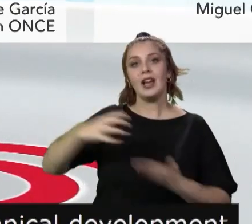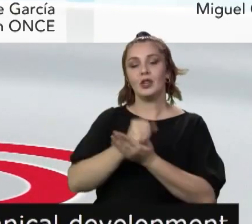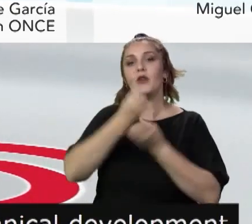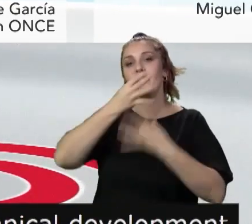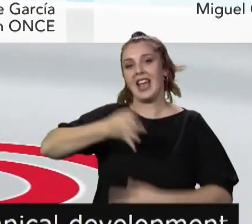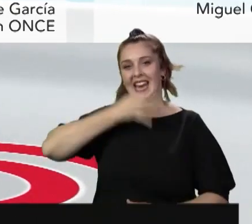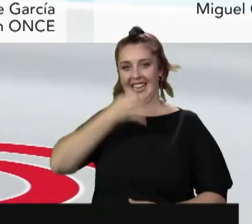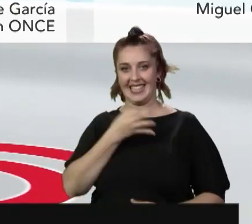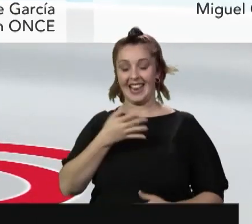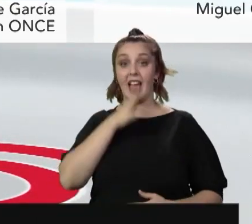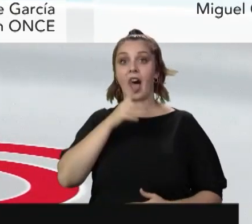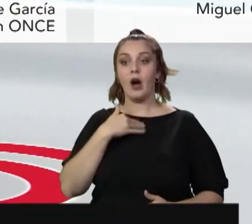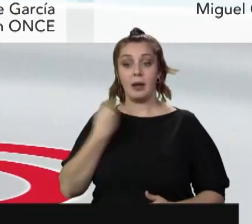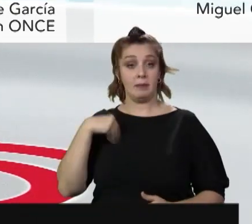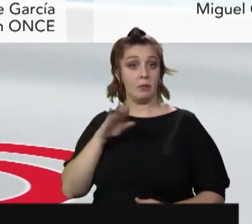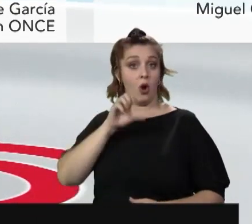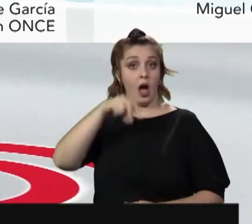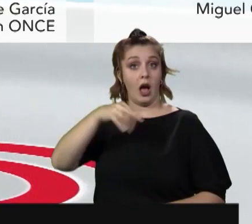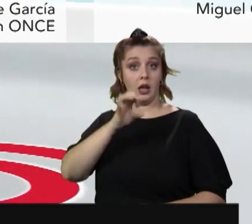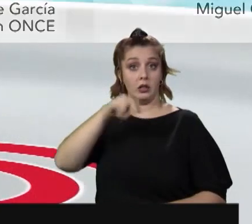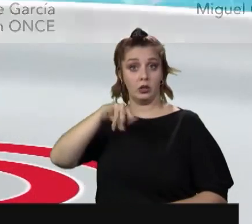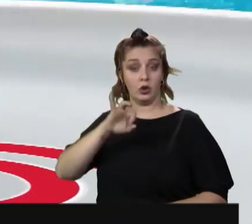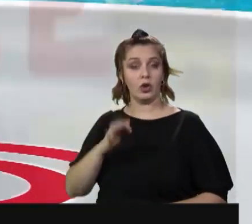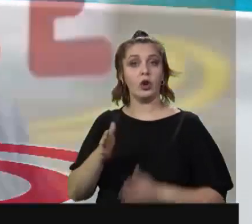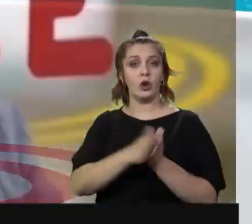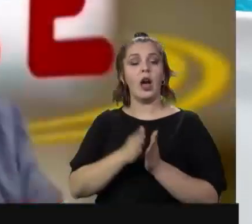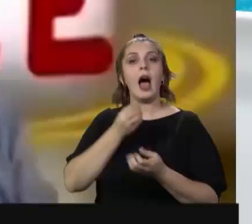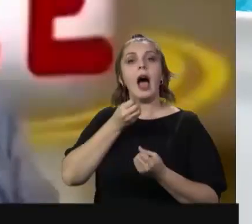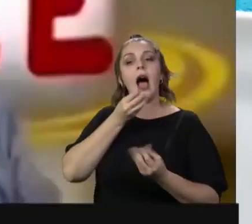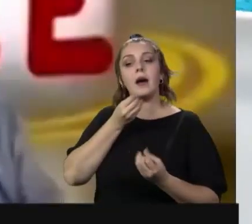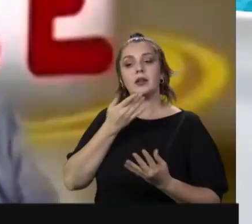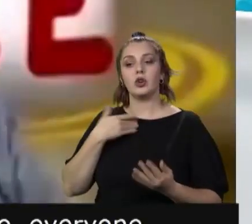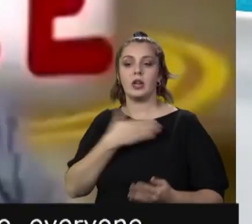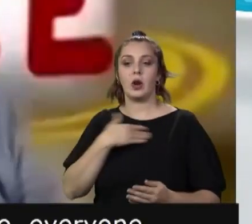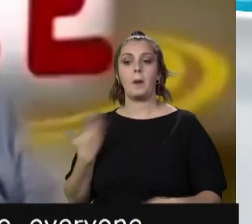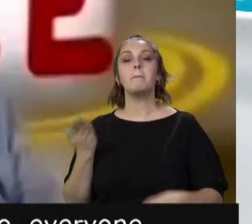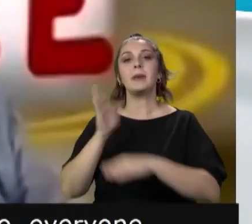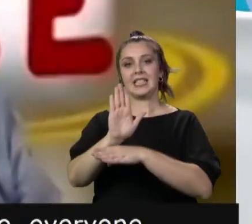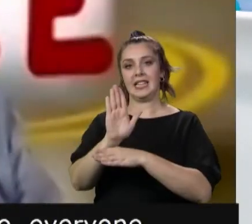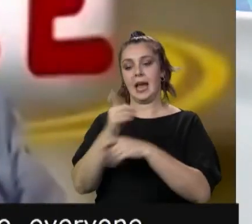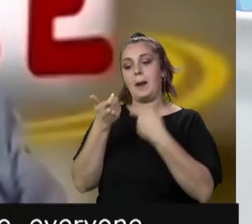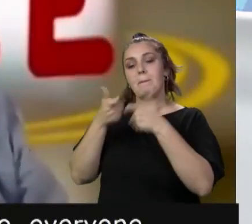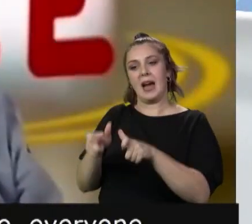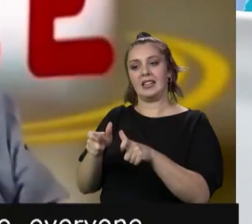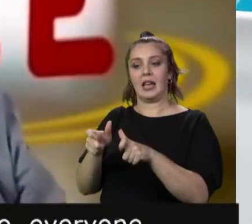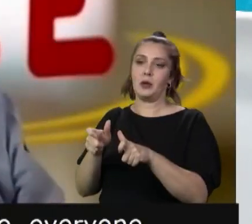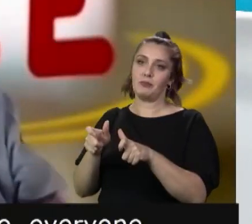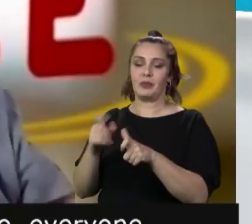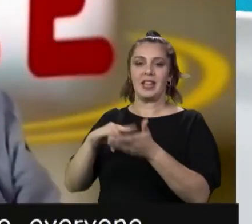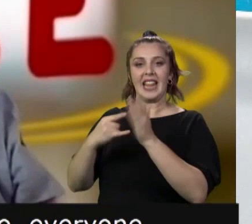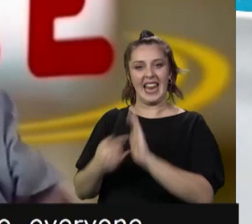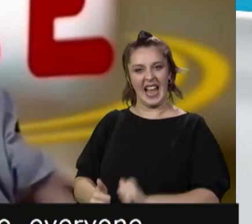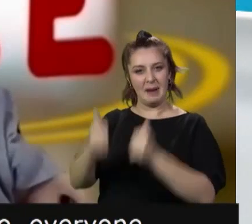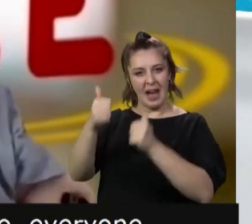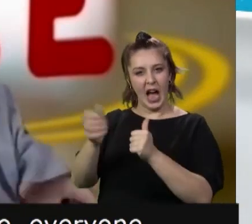Hello, everyone. Good evening. And as Antonio said, I will show you